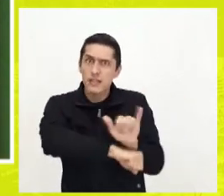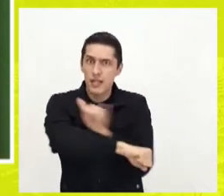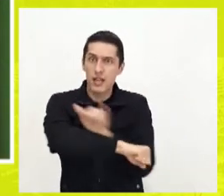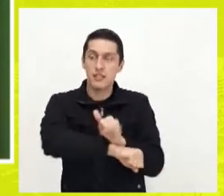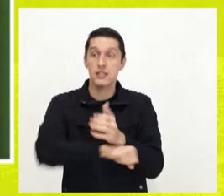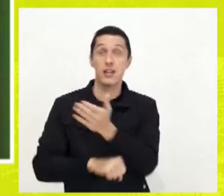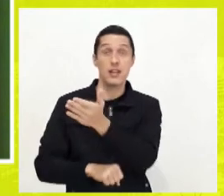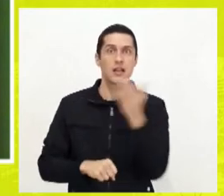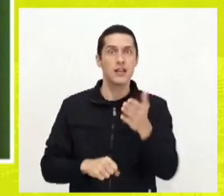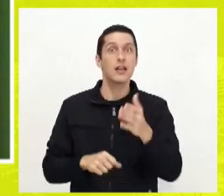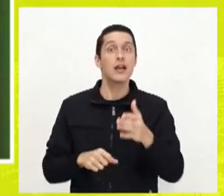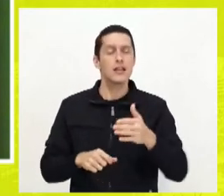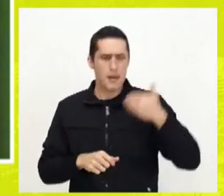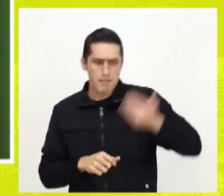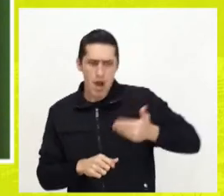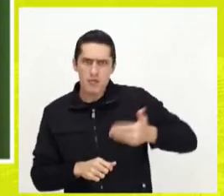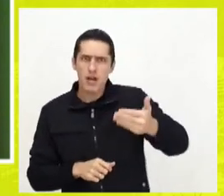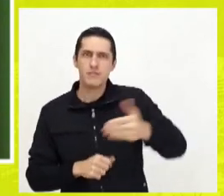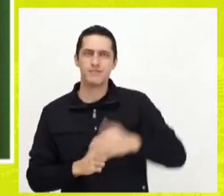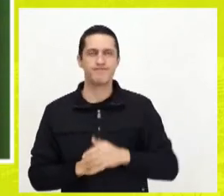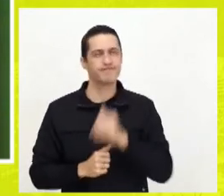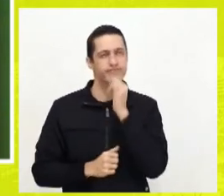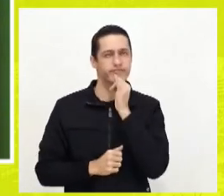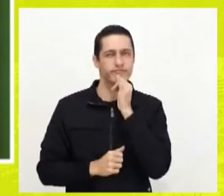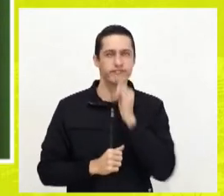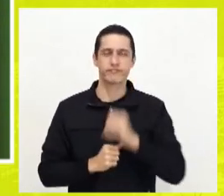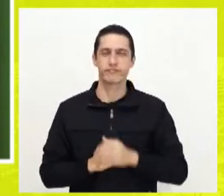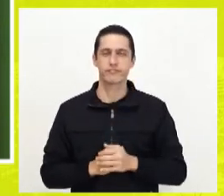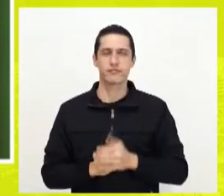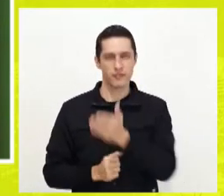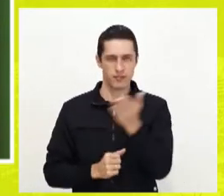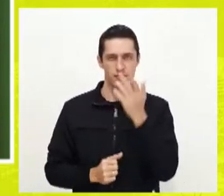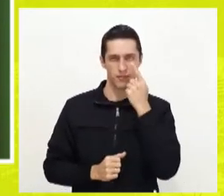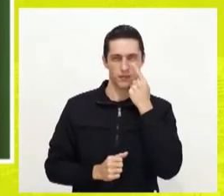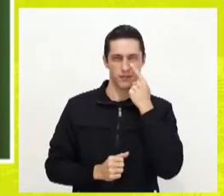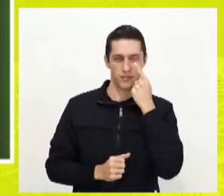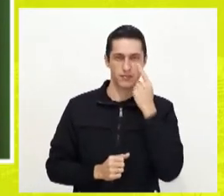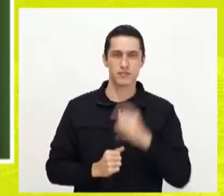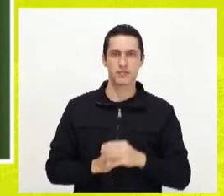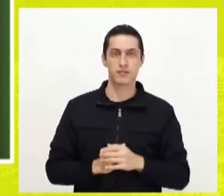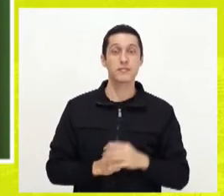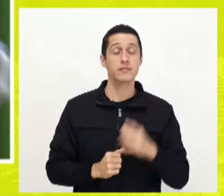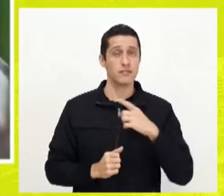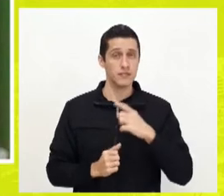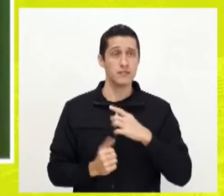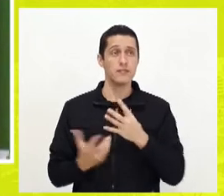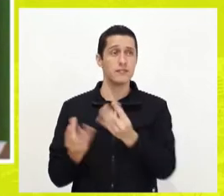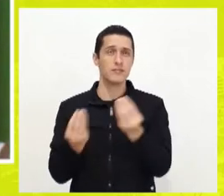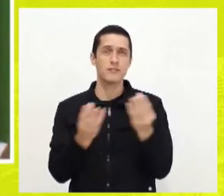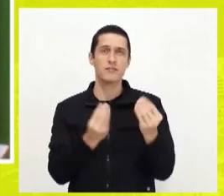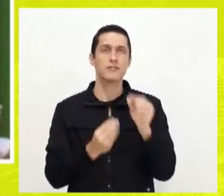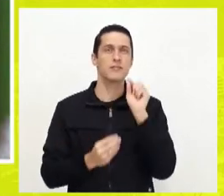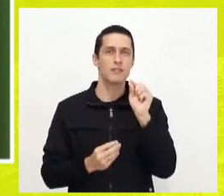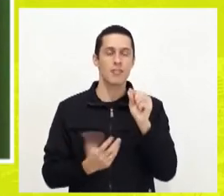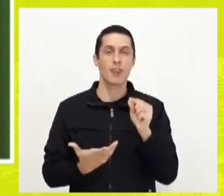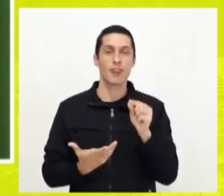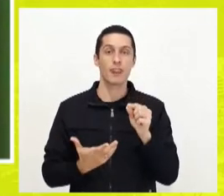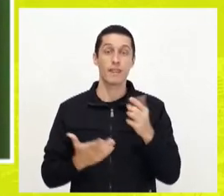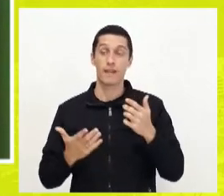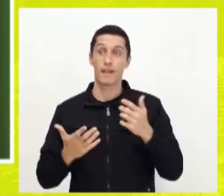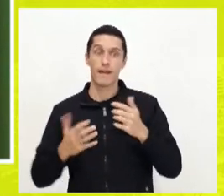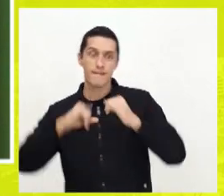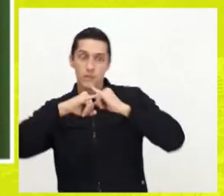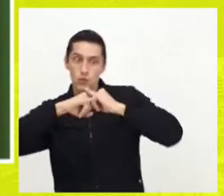effective and even repeated for example you must have seen that many times the same